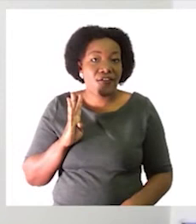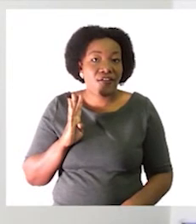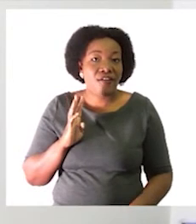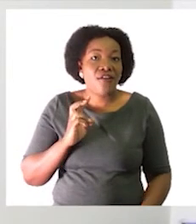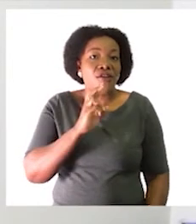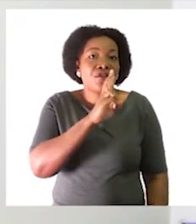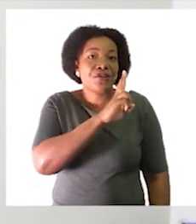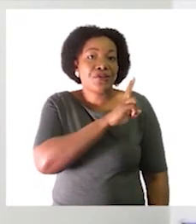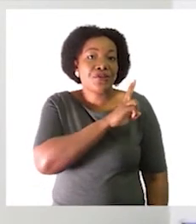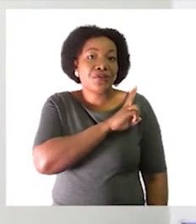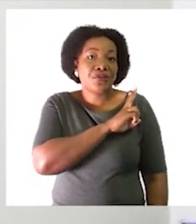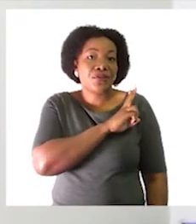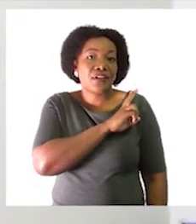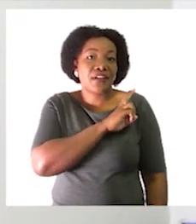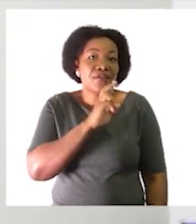24,